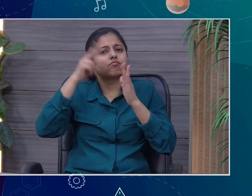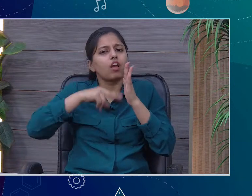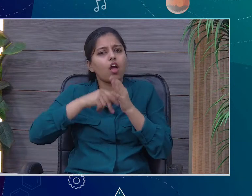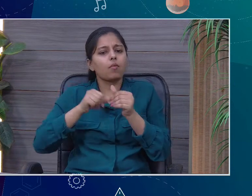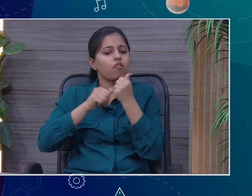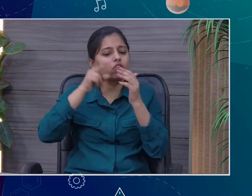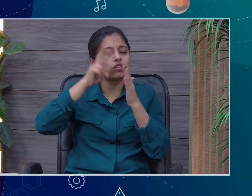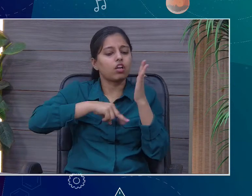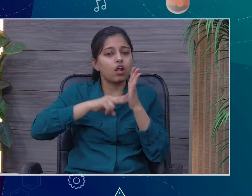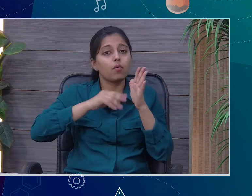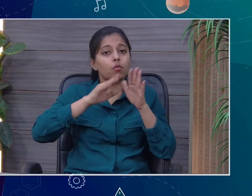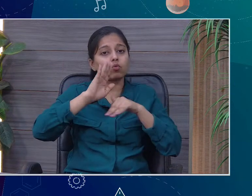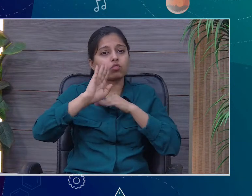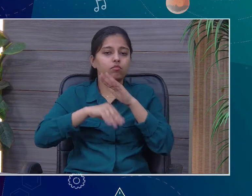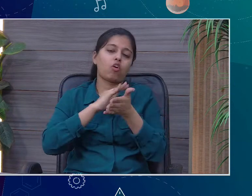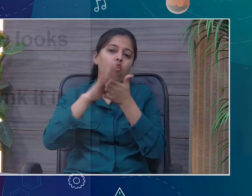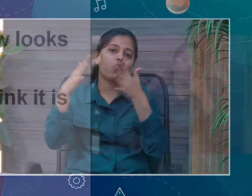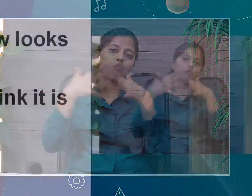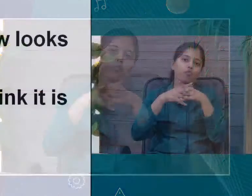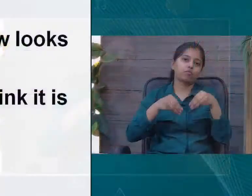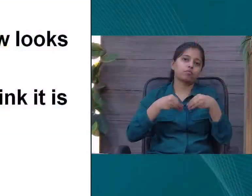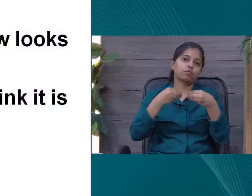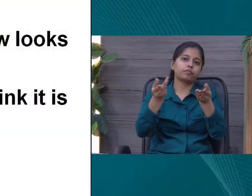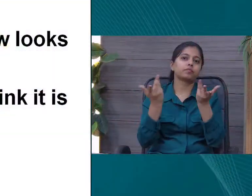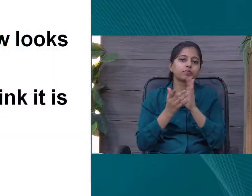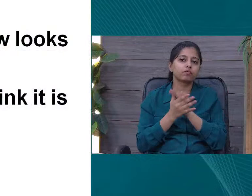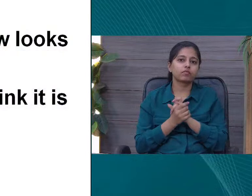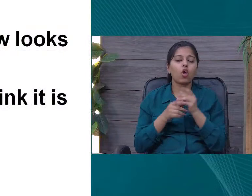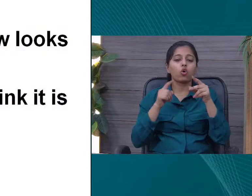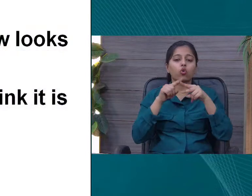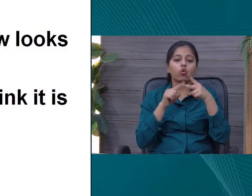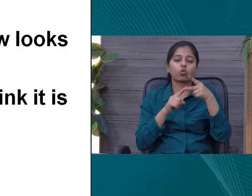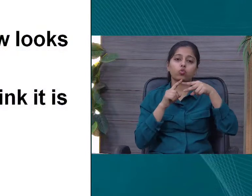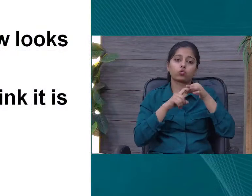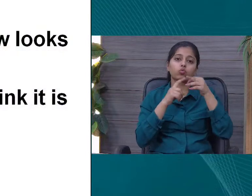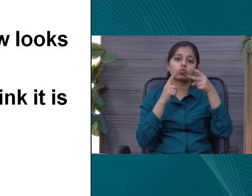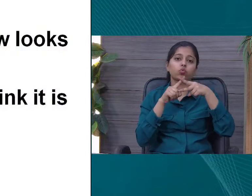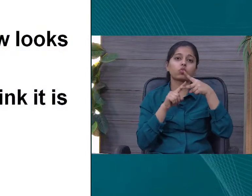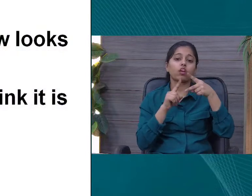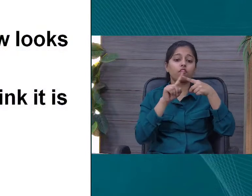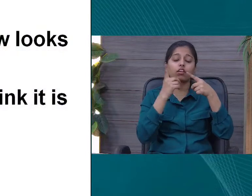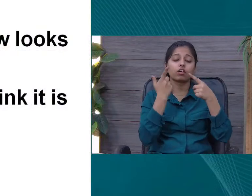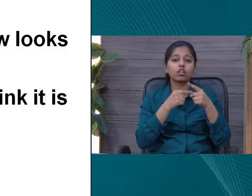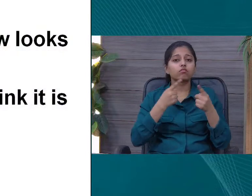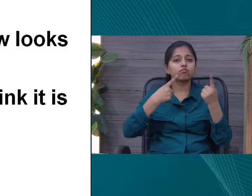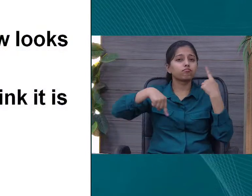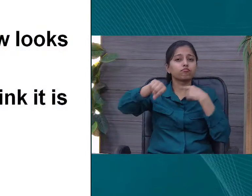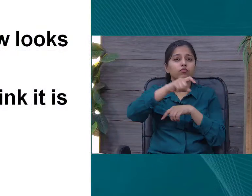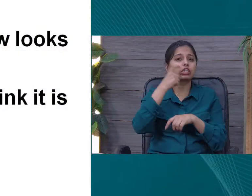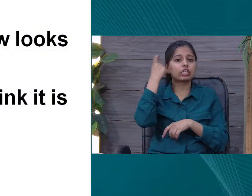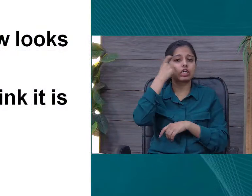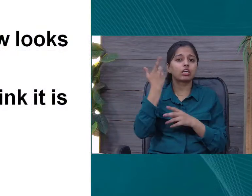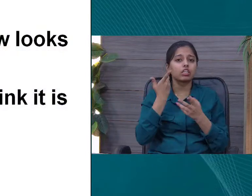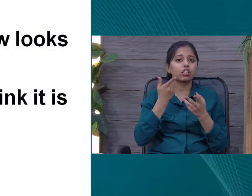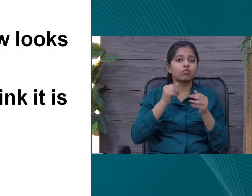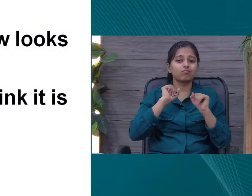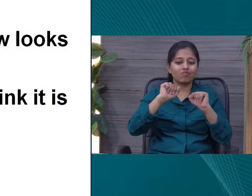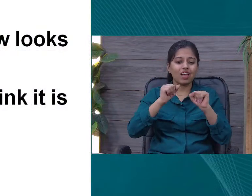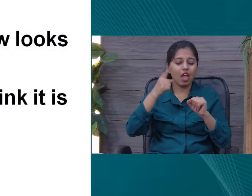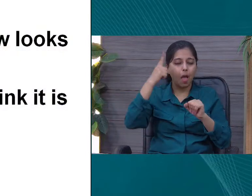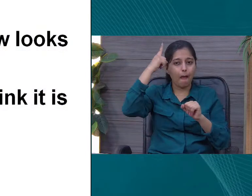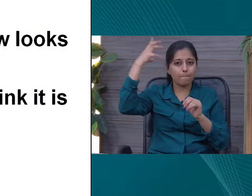we can move on to the homework. Then there are 2 questions. That what do you think your shadow looks